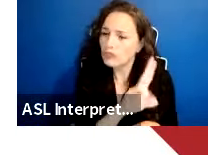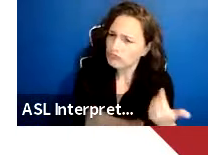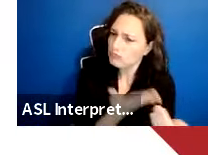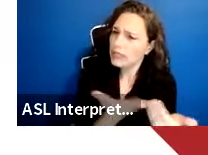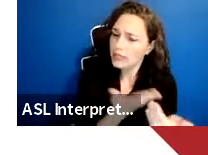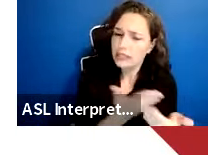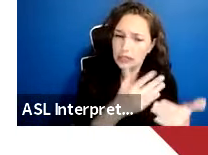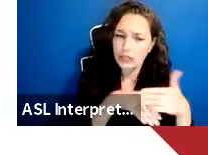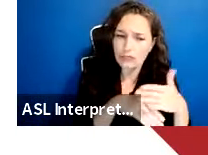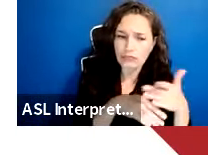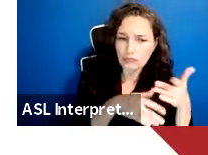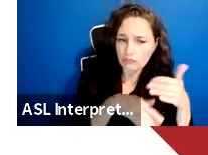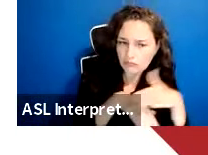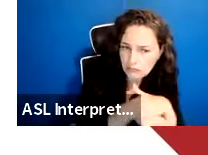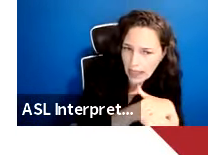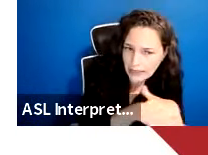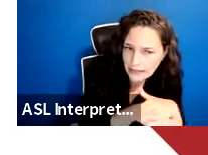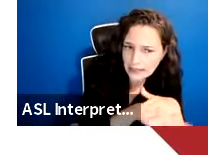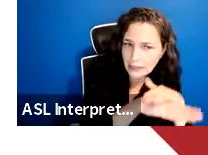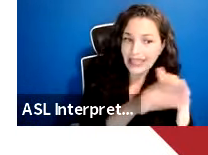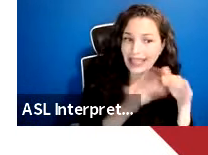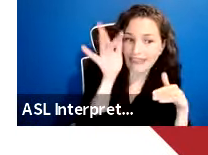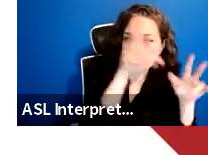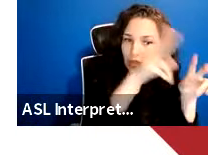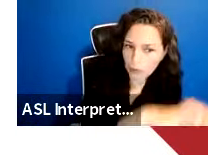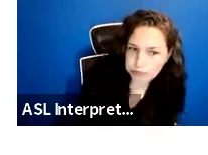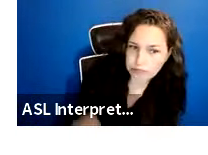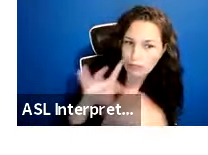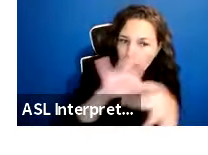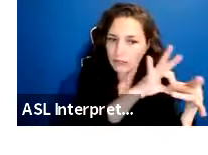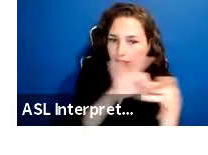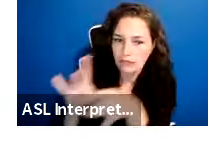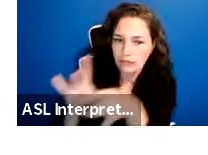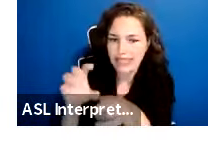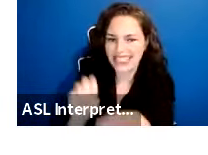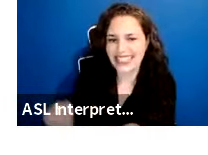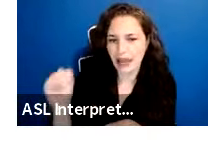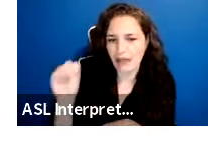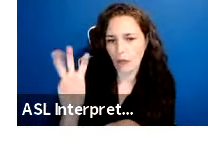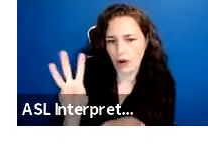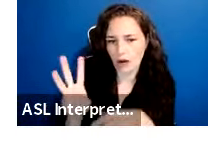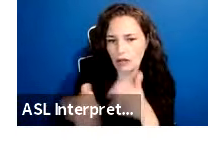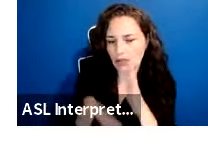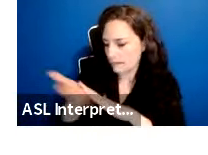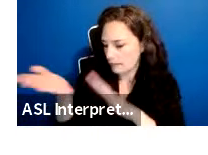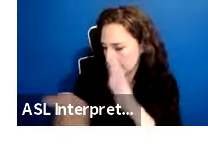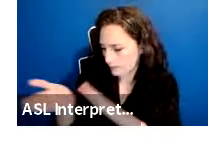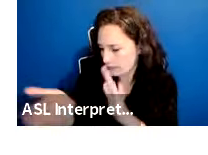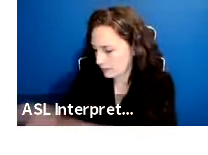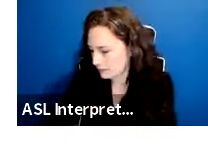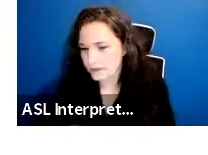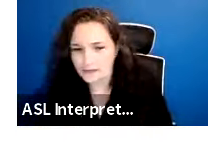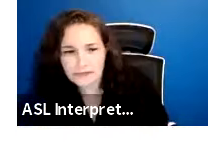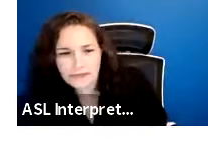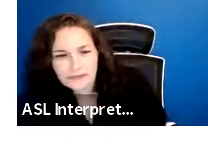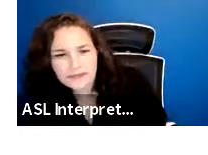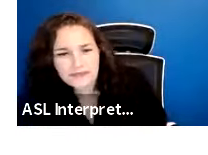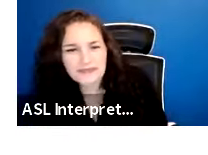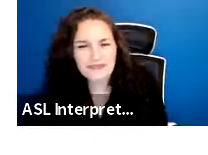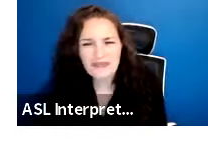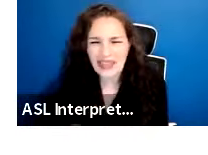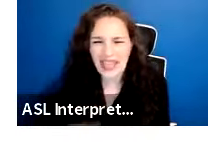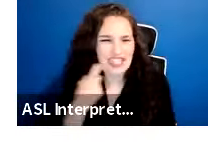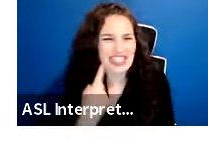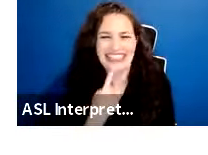meeting and eventually into the Zoom software, which handles the meeting. And I think I just said that. So again, however